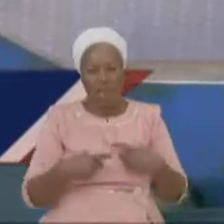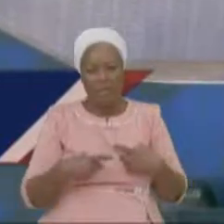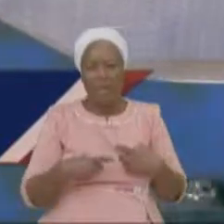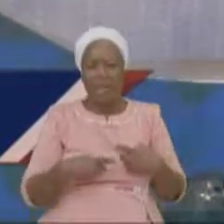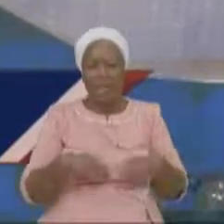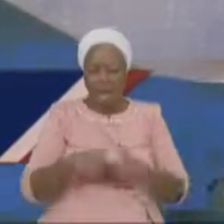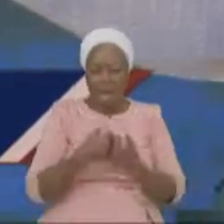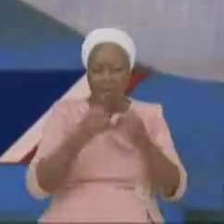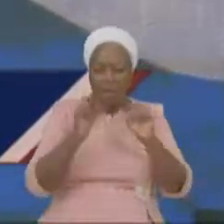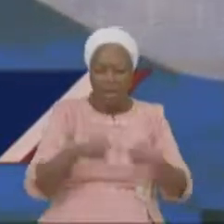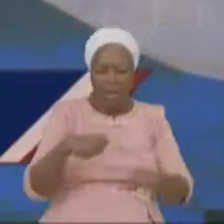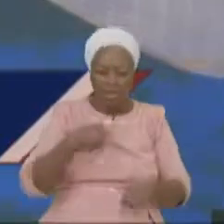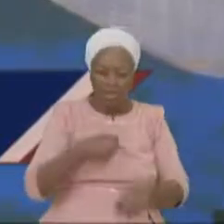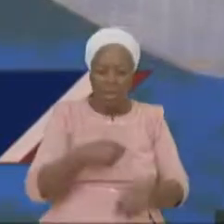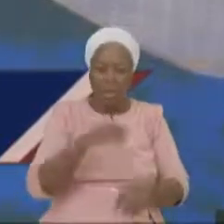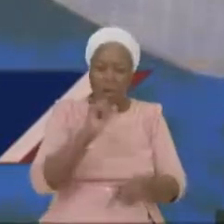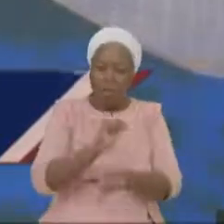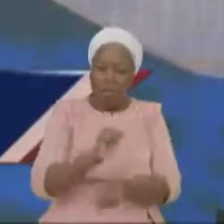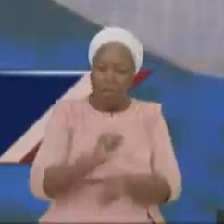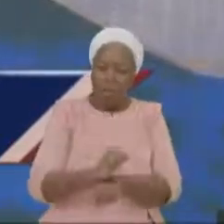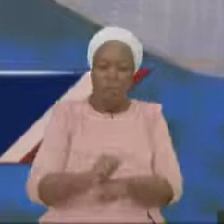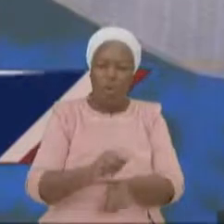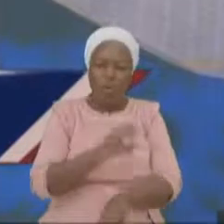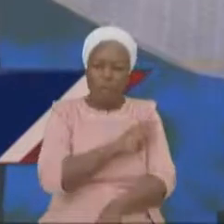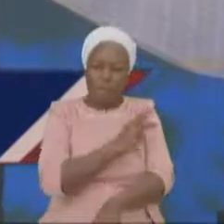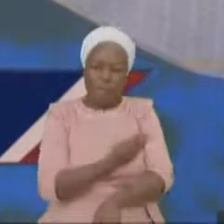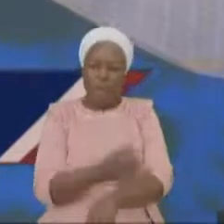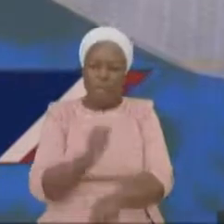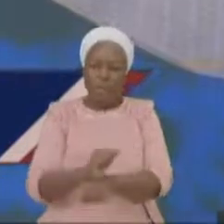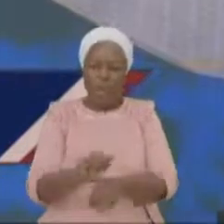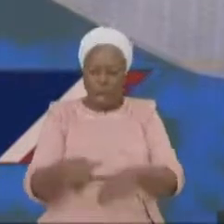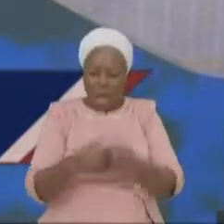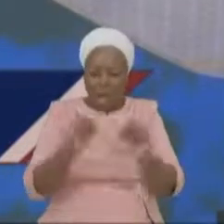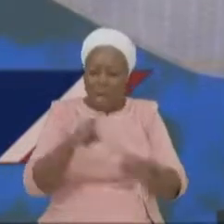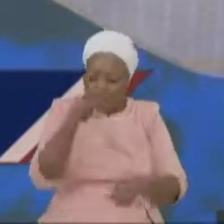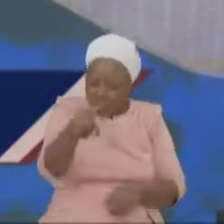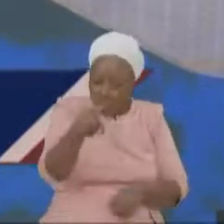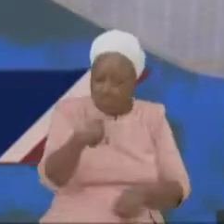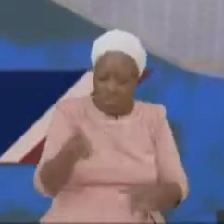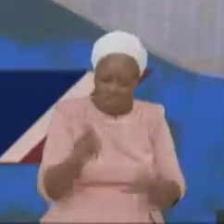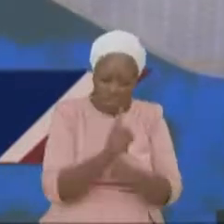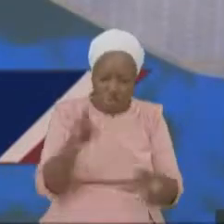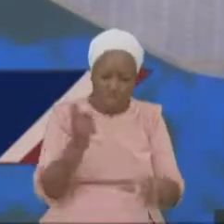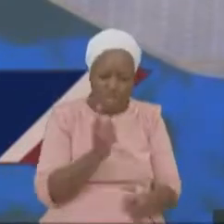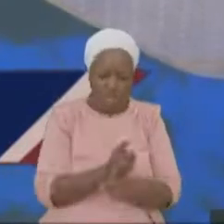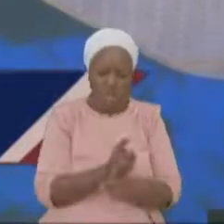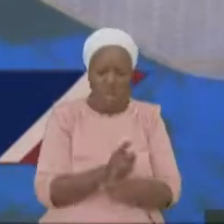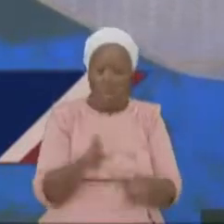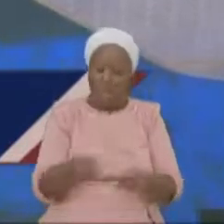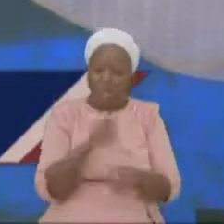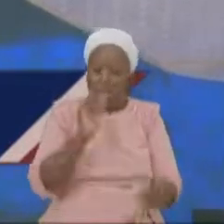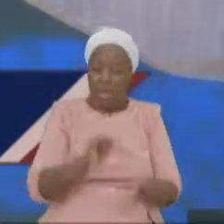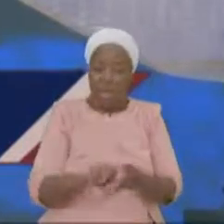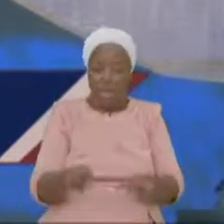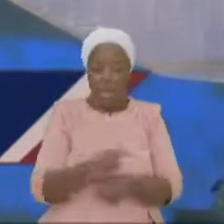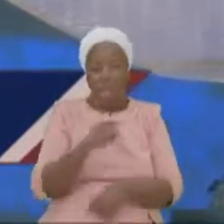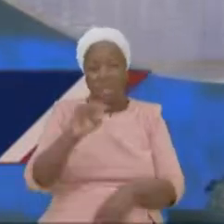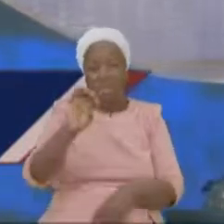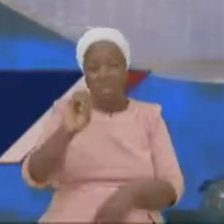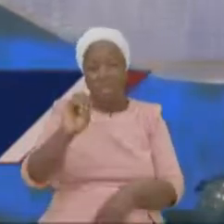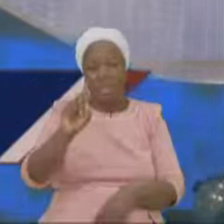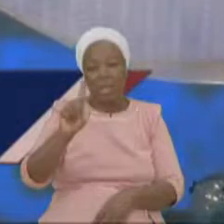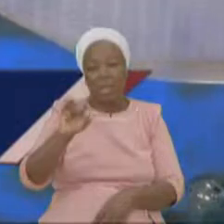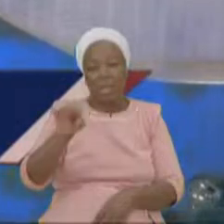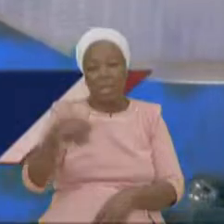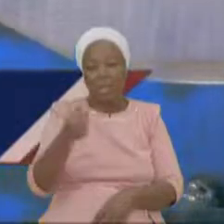we walk mighty works? How can you, like Elijah, like Elisha, how can you,